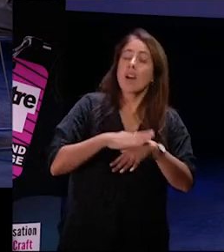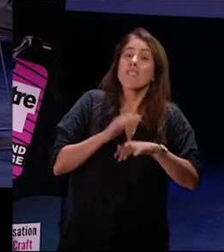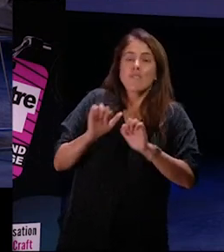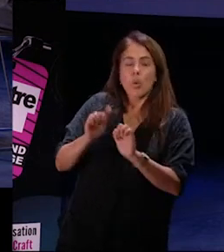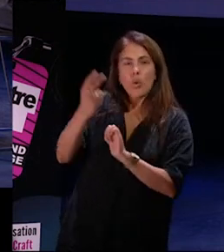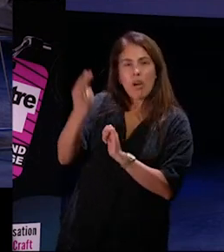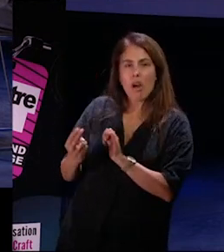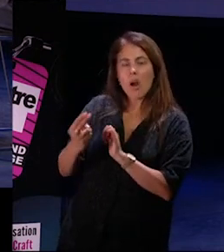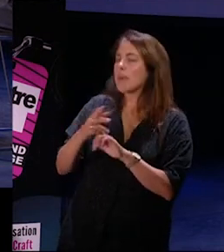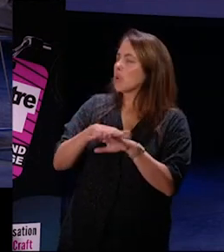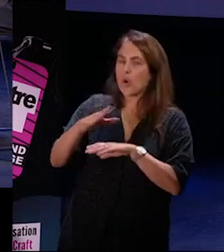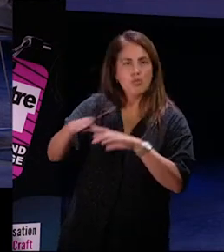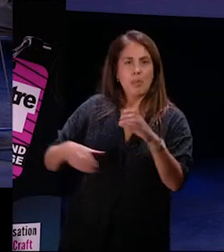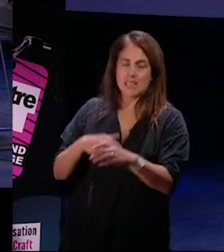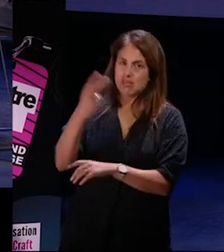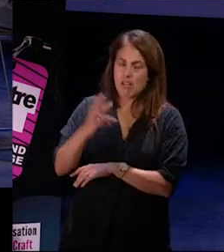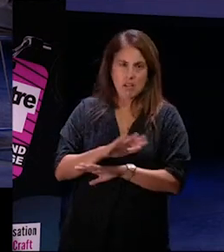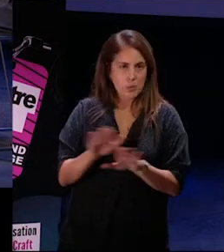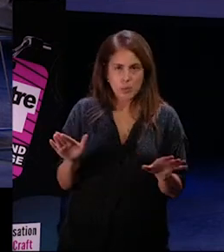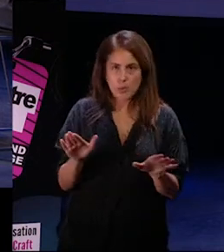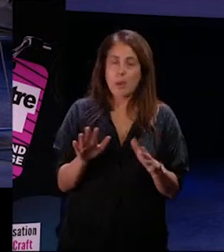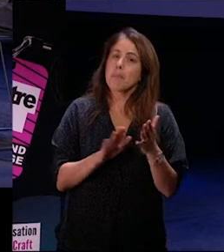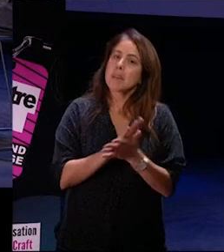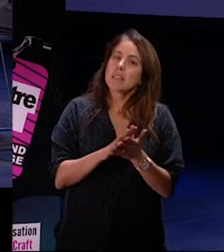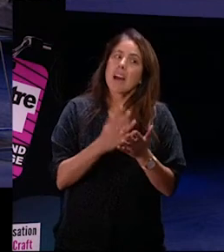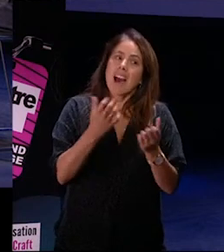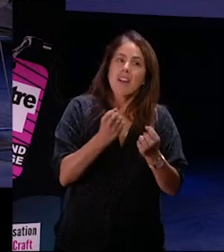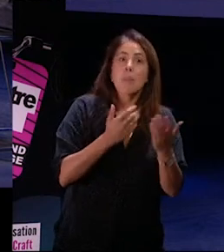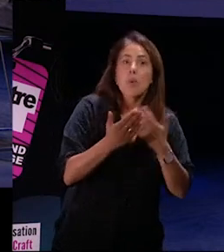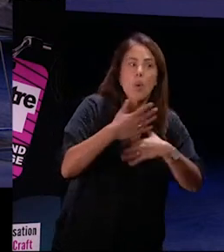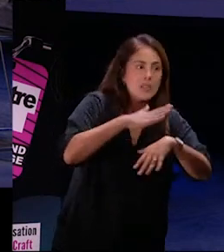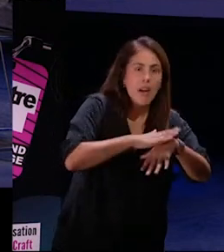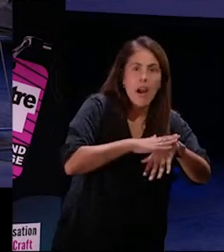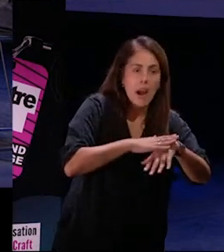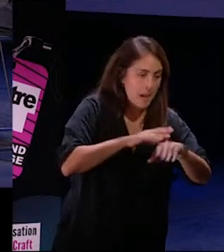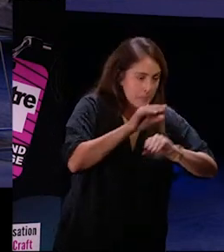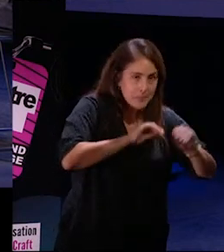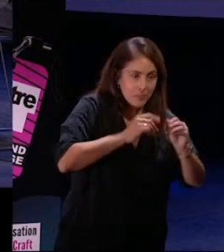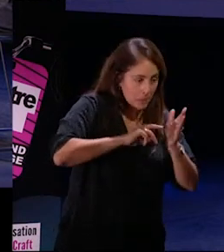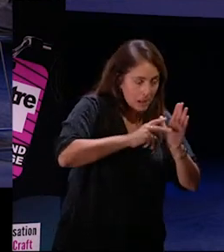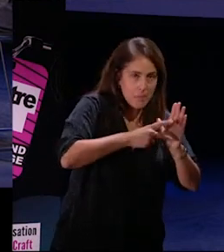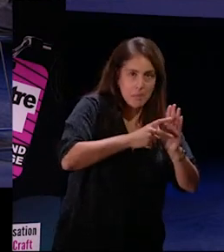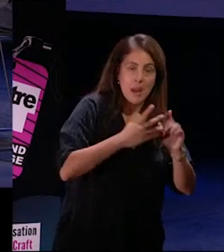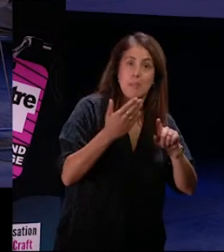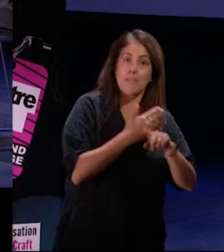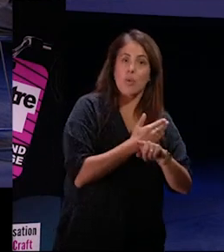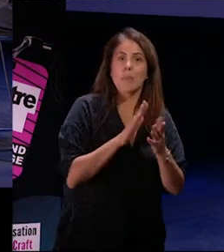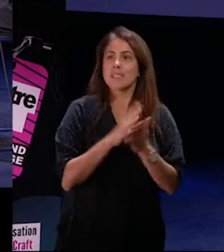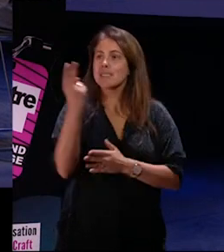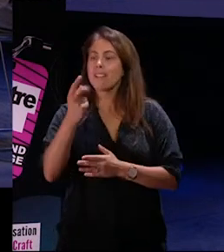won't replace the art. So if we can carve out more time, then hopefully that allows our designers to play